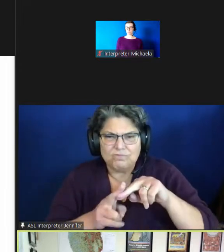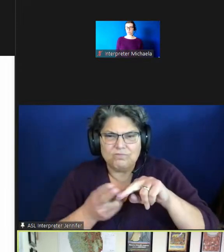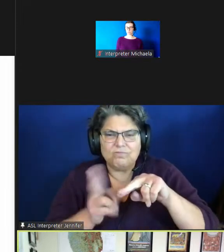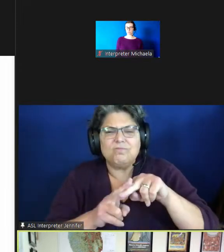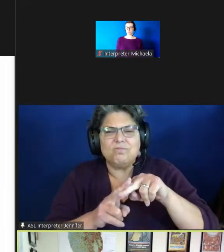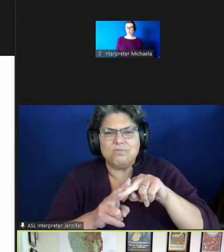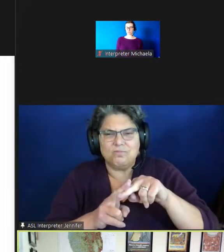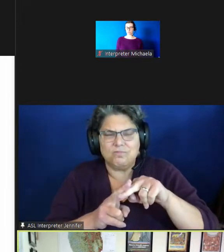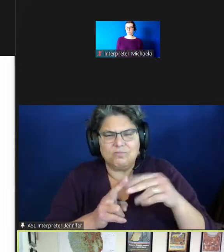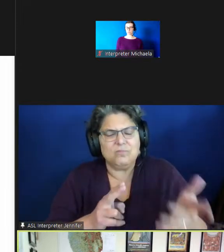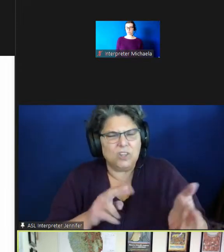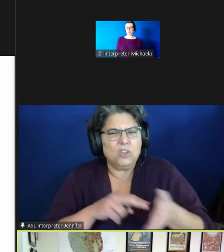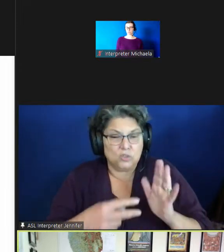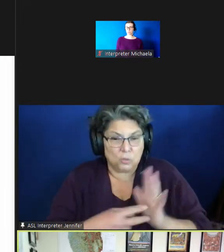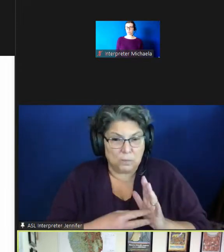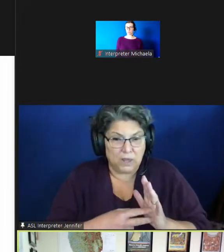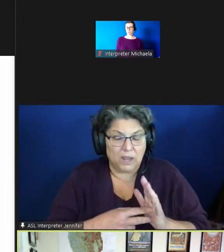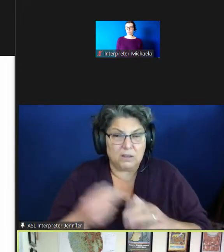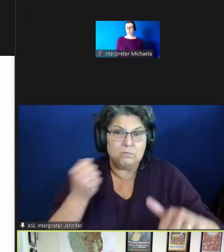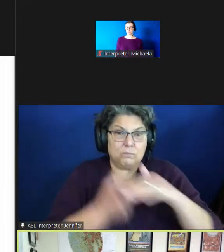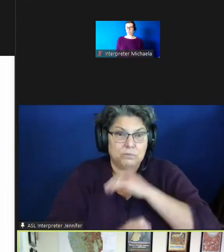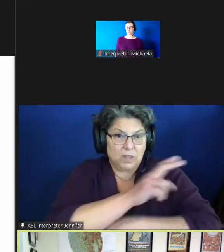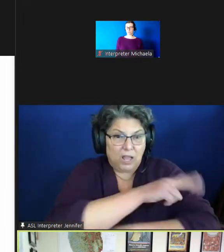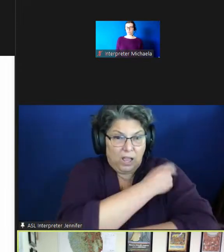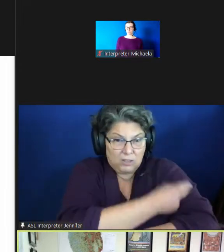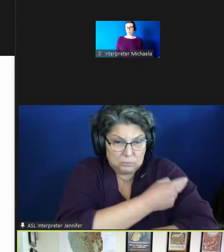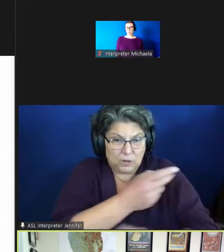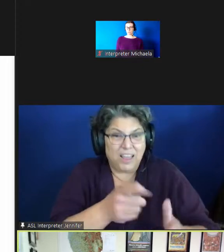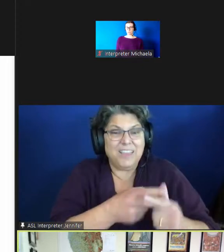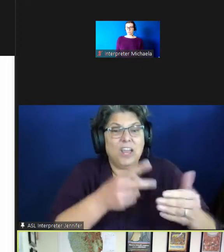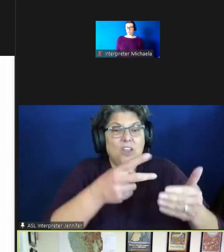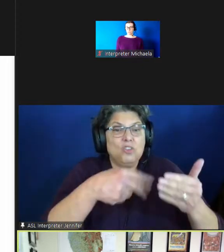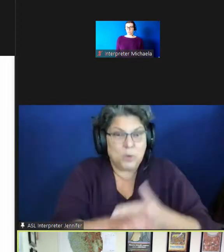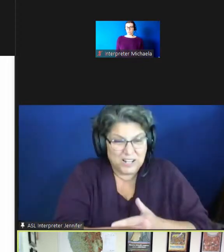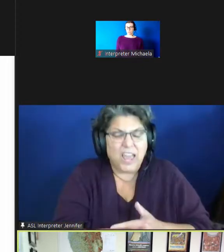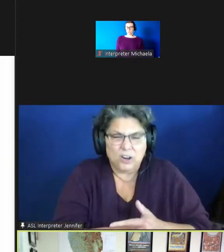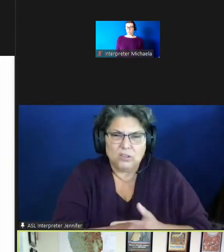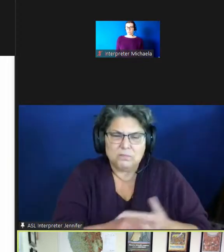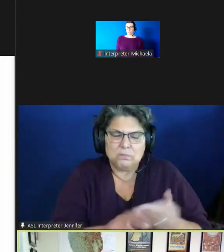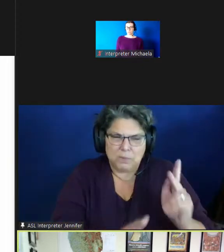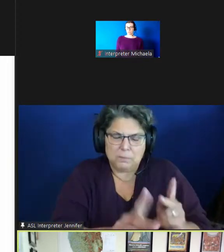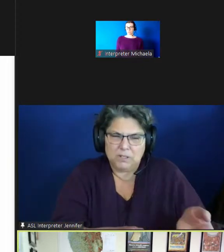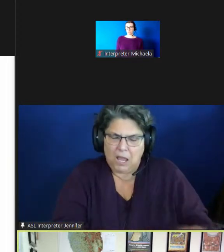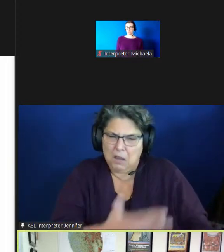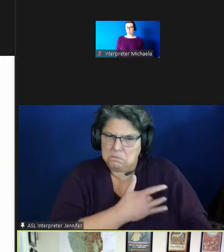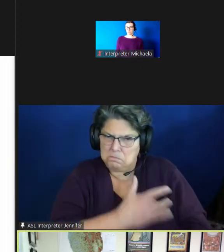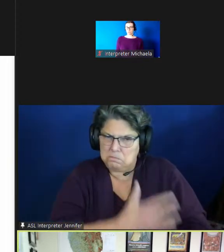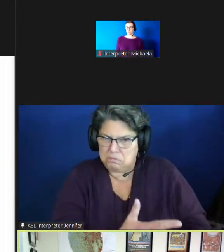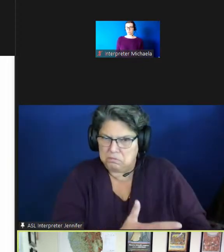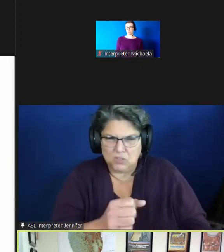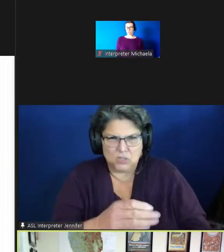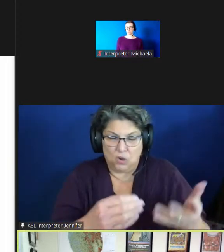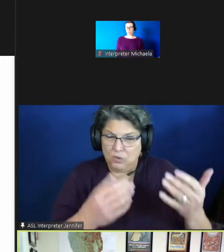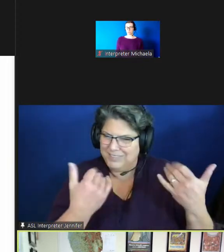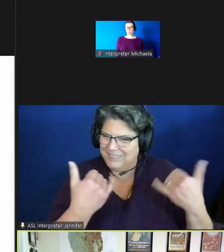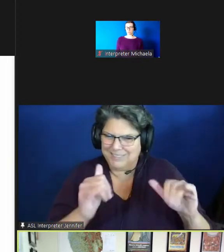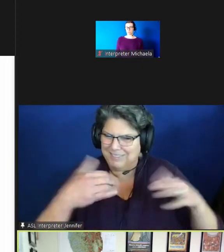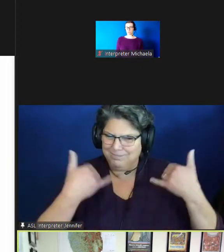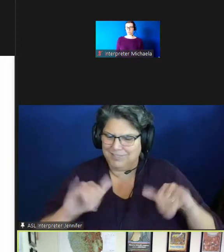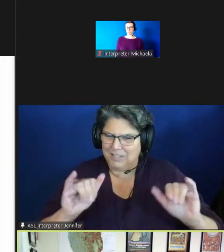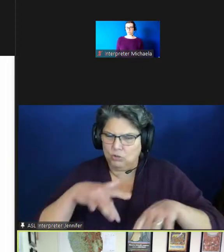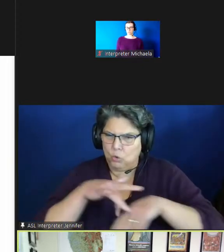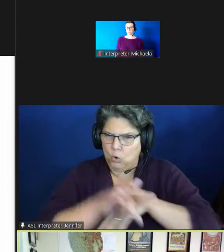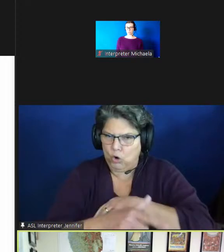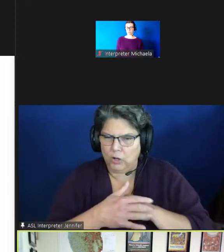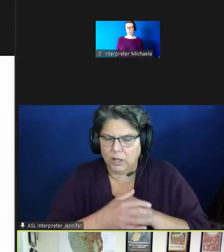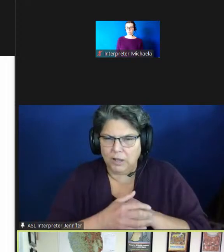by about 2 weeks. Of course, the other thing that we are concerned about and affects whether or not the infection was